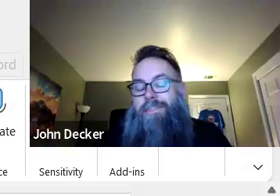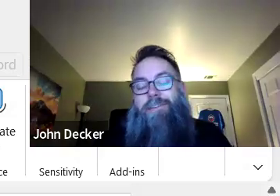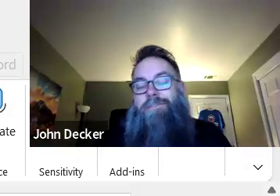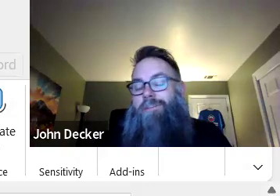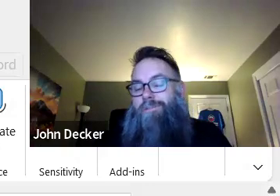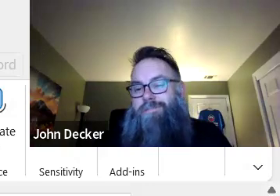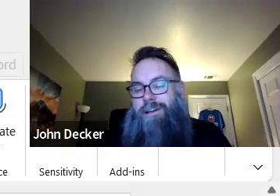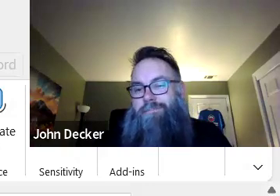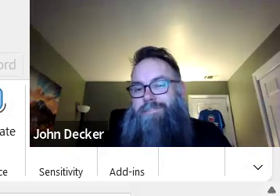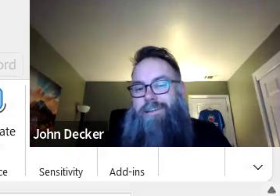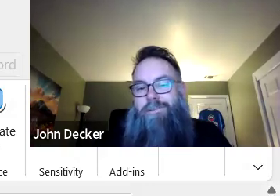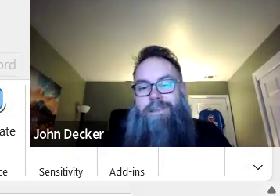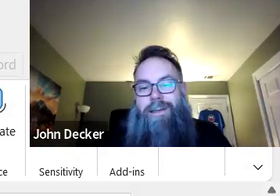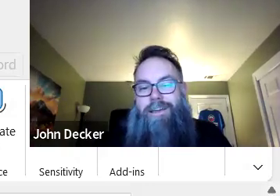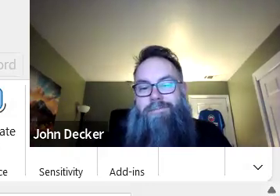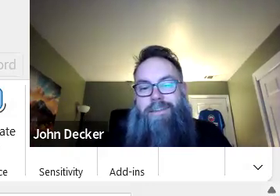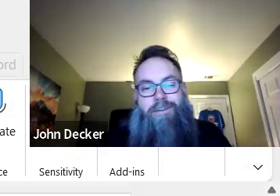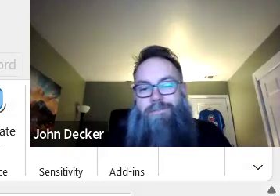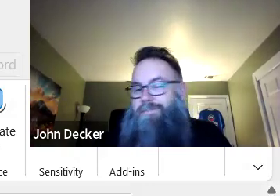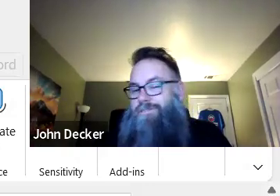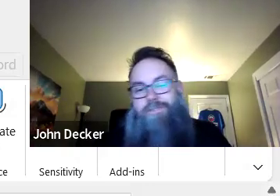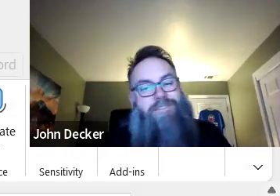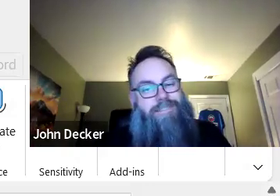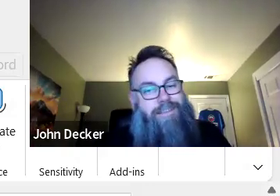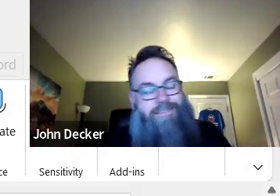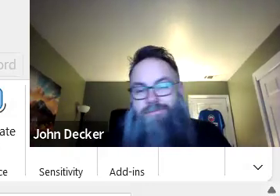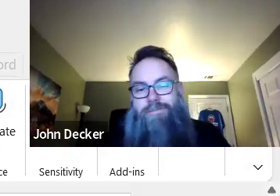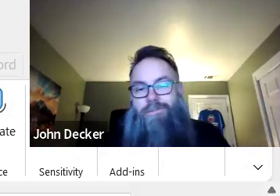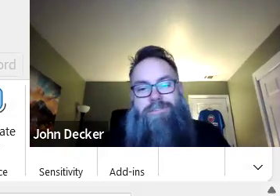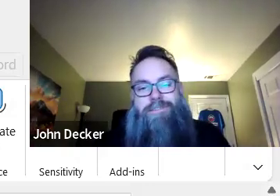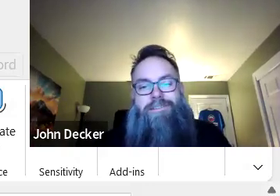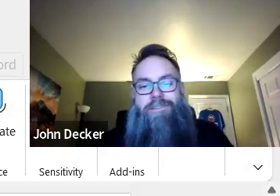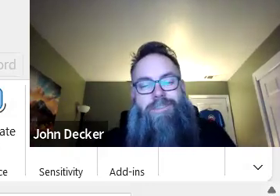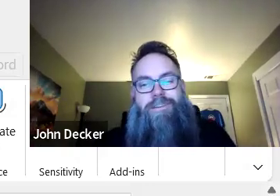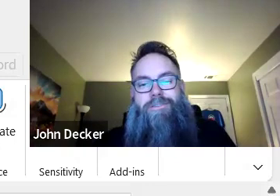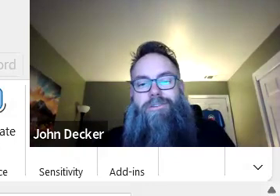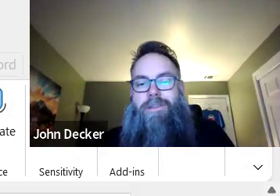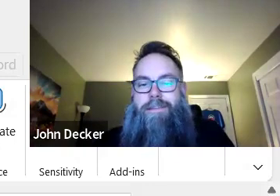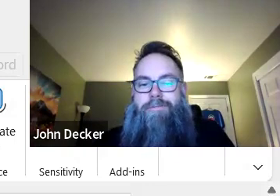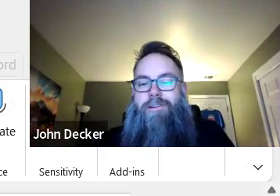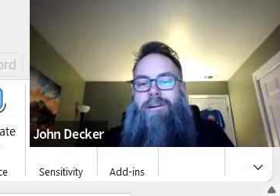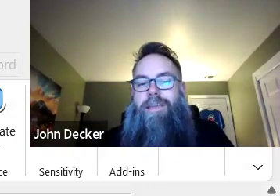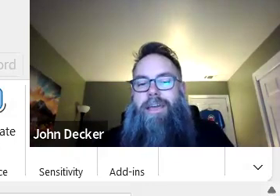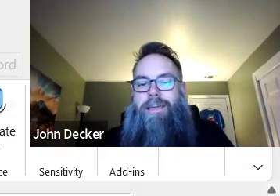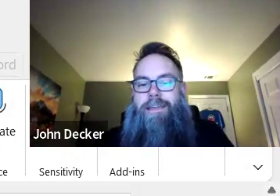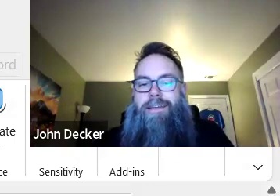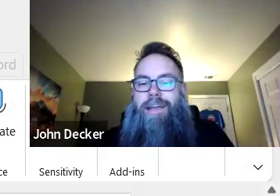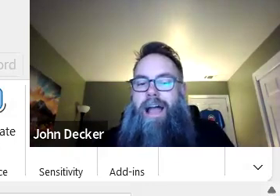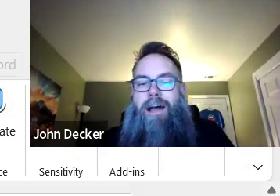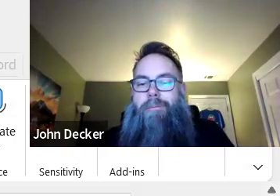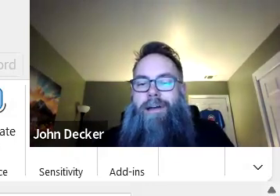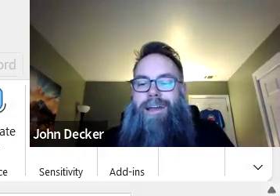can't think of the number of times that Carol and I have dealt with situations like this with folks within her unit that have gone on.